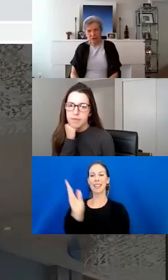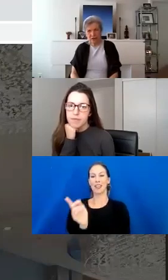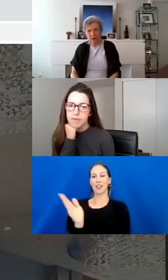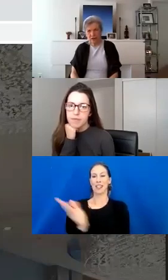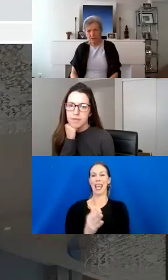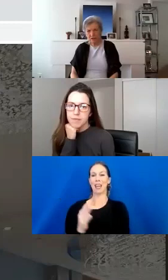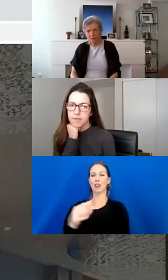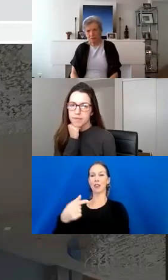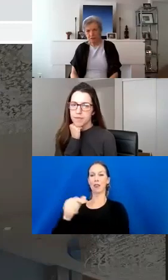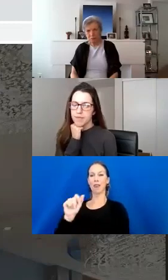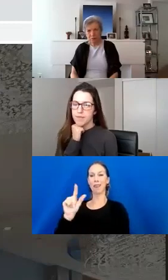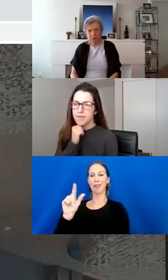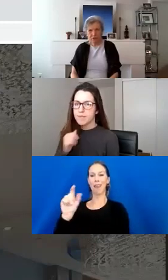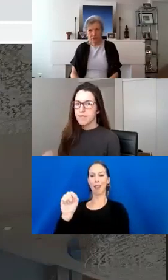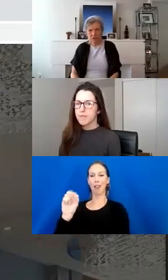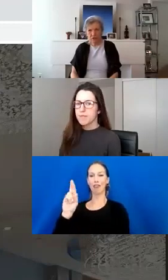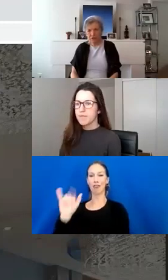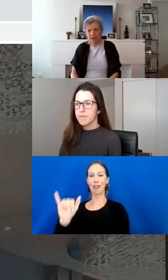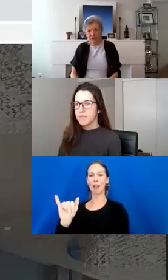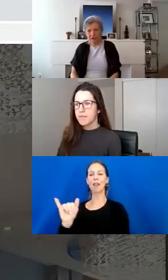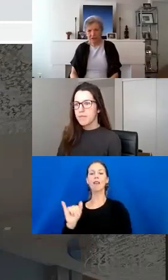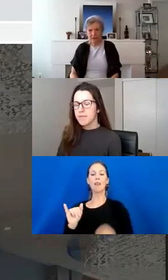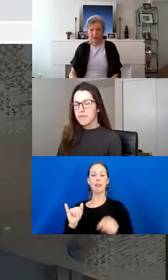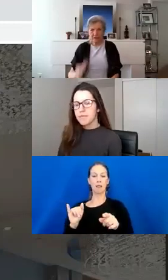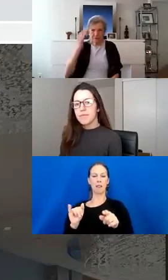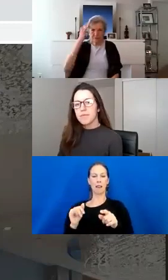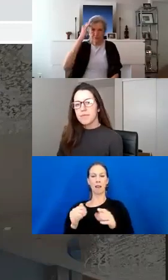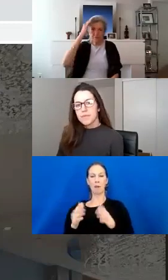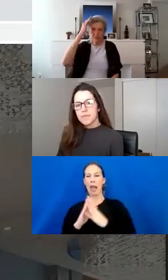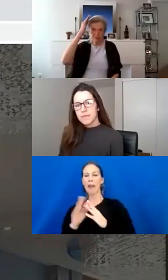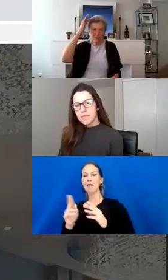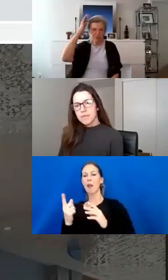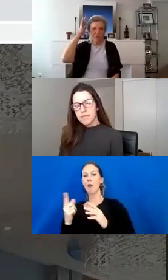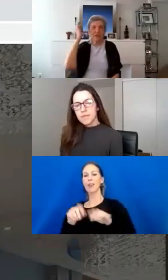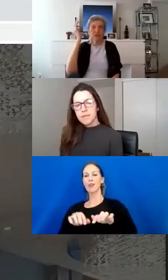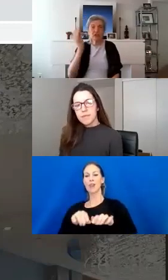presentation-gallery. Somebody will put it in the Q&A.